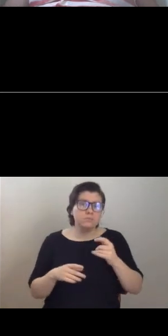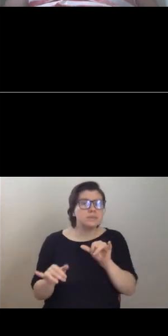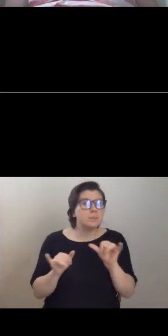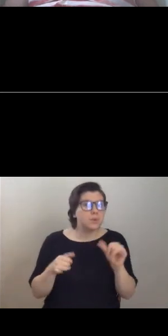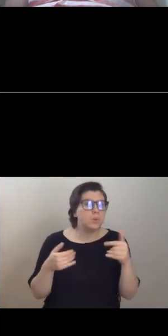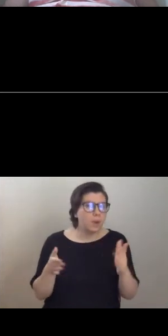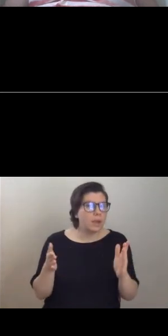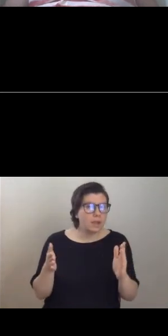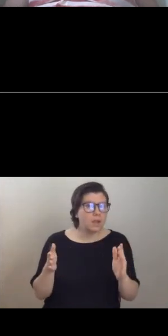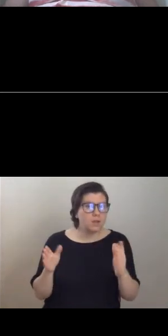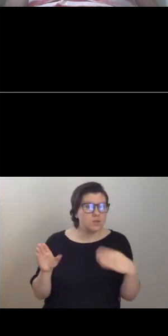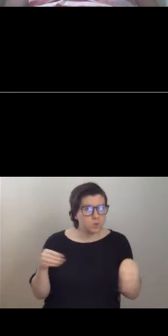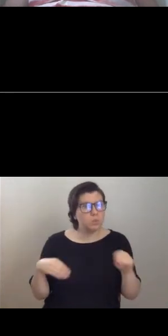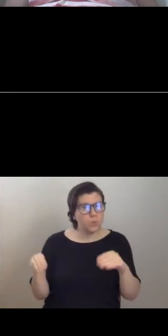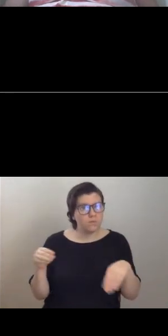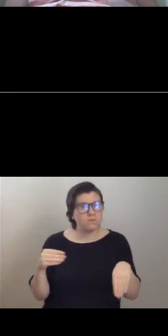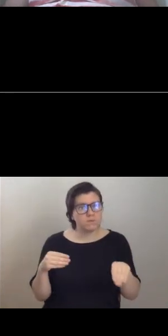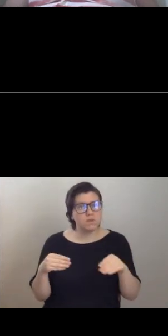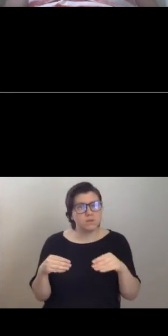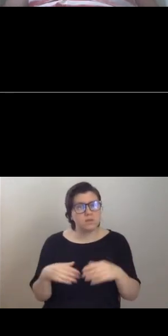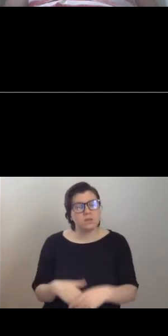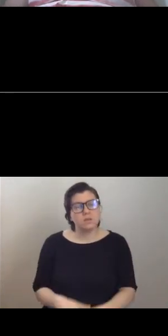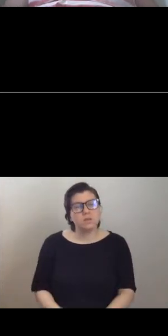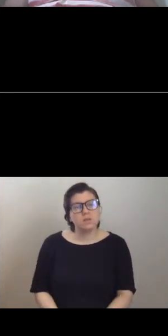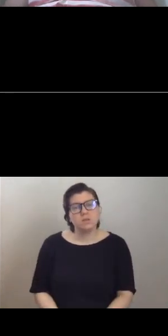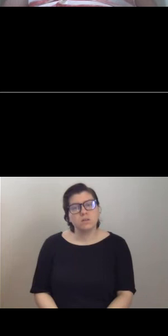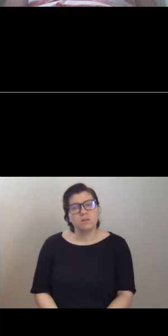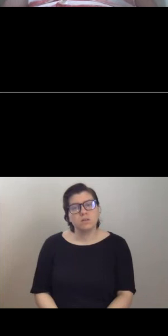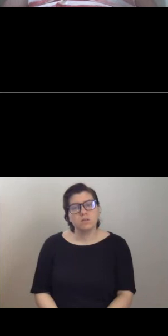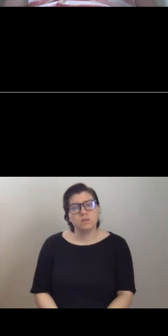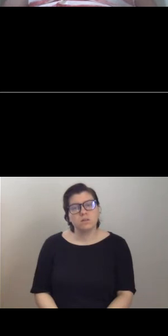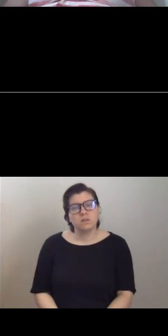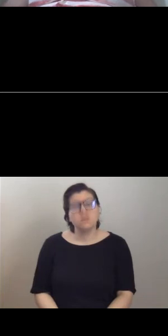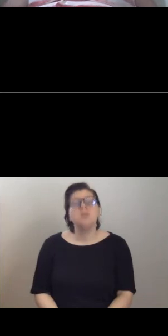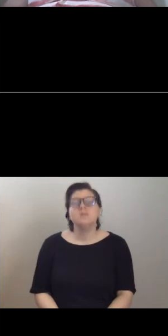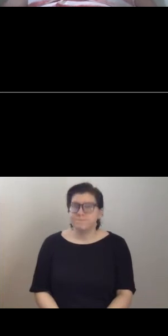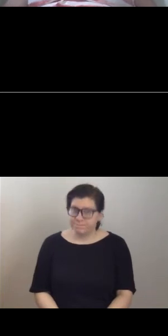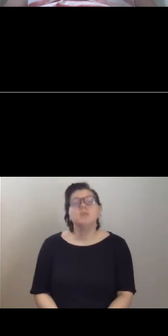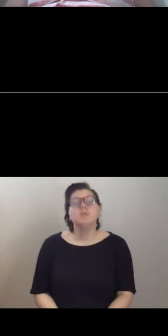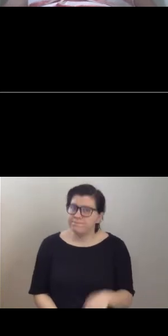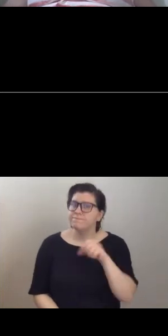to move from place to place. Yes, it can be a barrier.